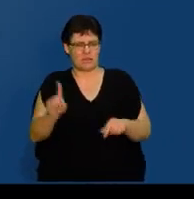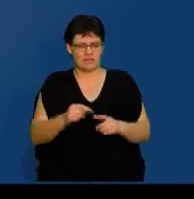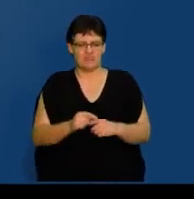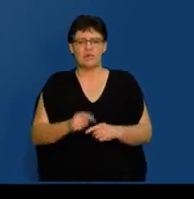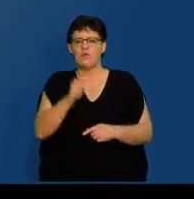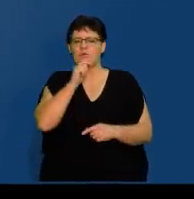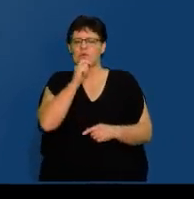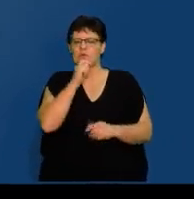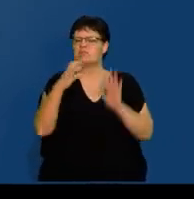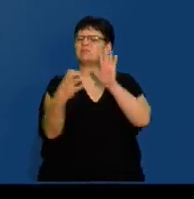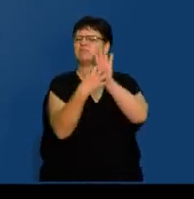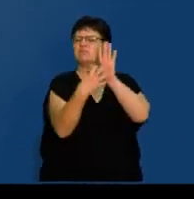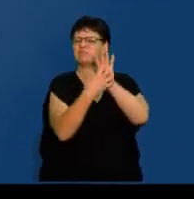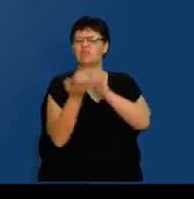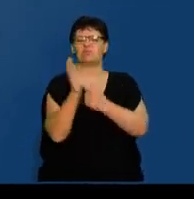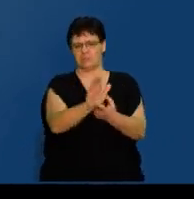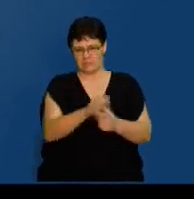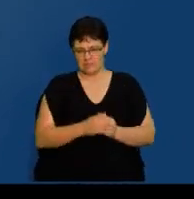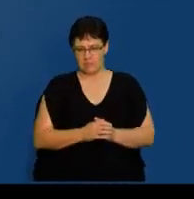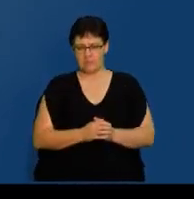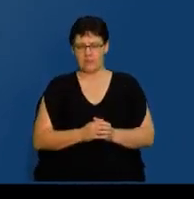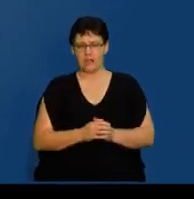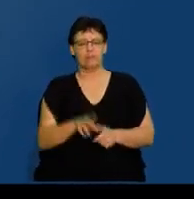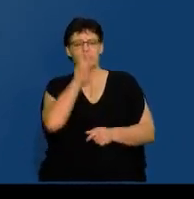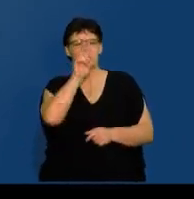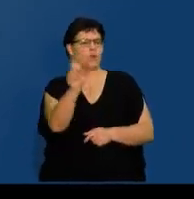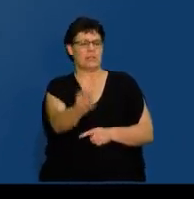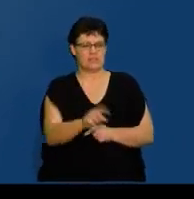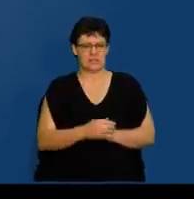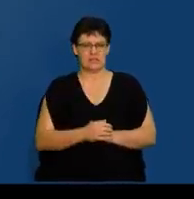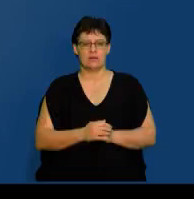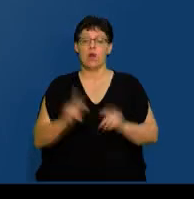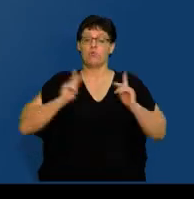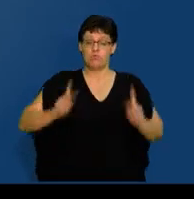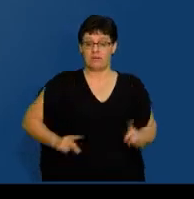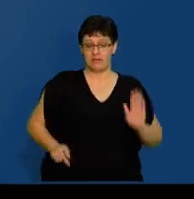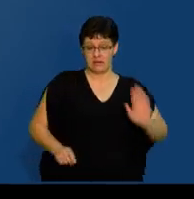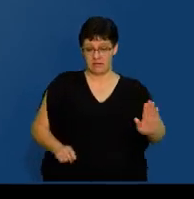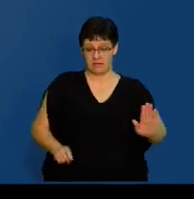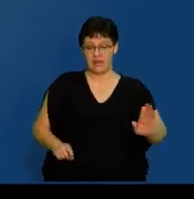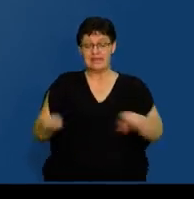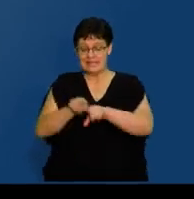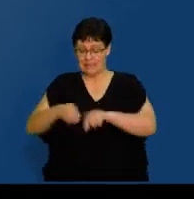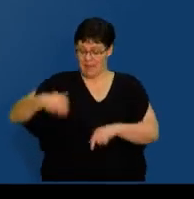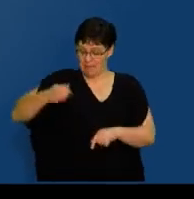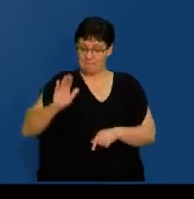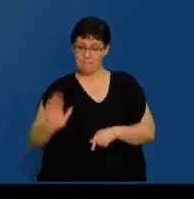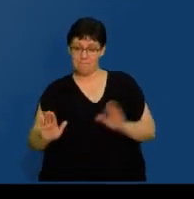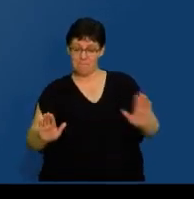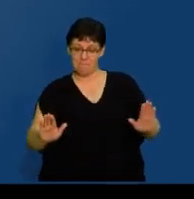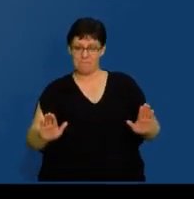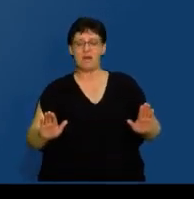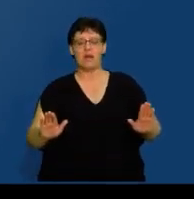very schematic diagram to represent this. And here you can see that humans and the African apes